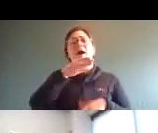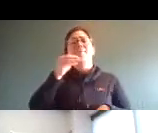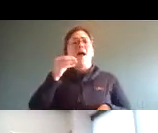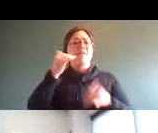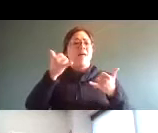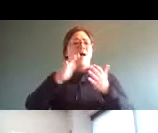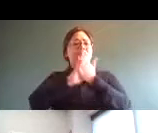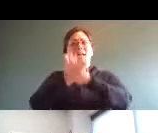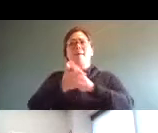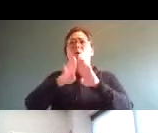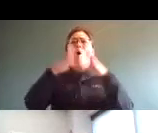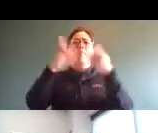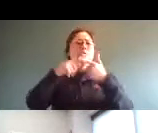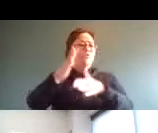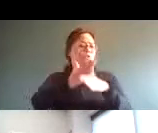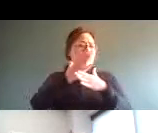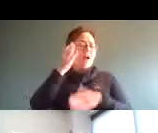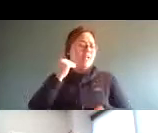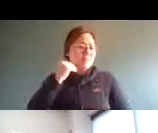their experience with others.